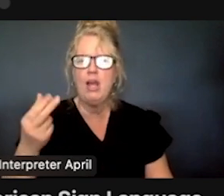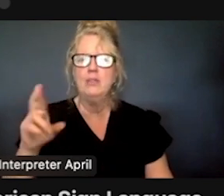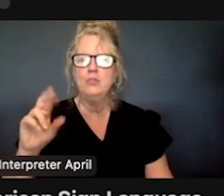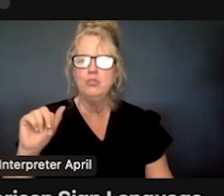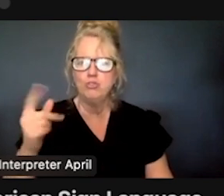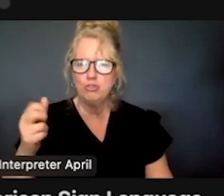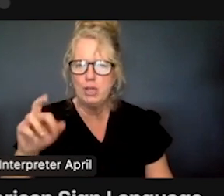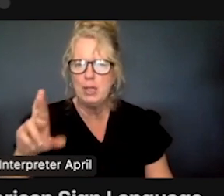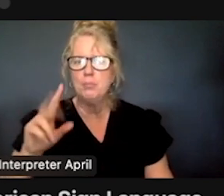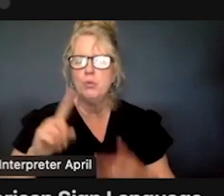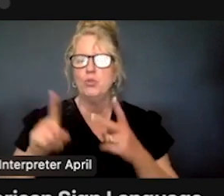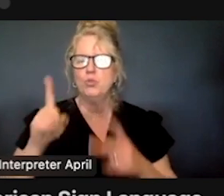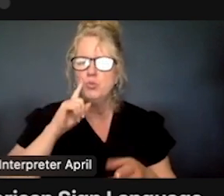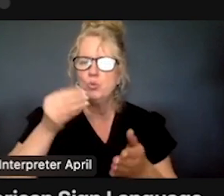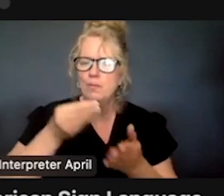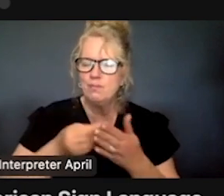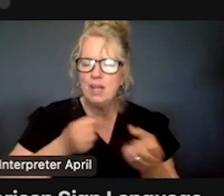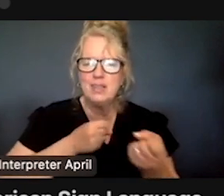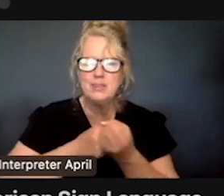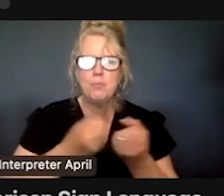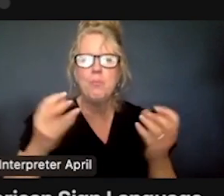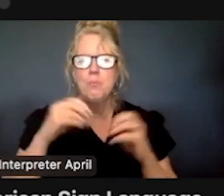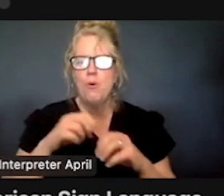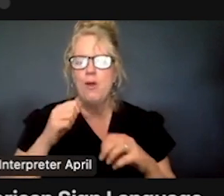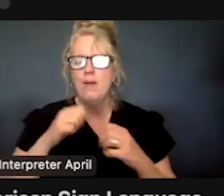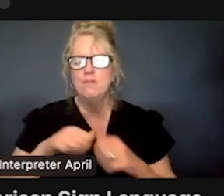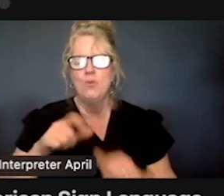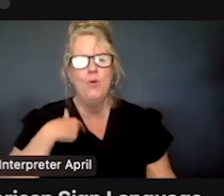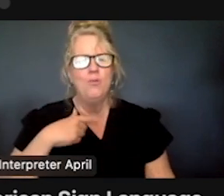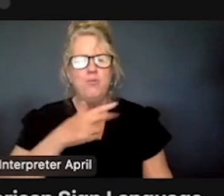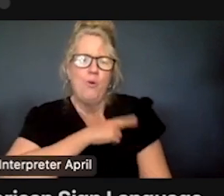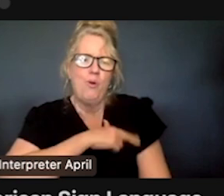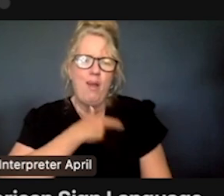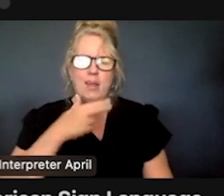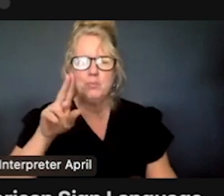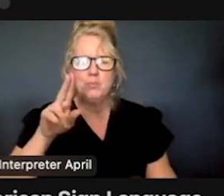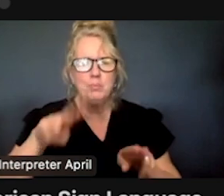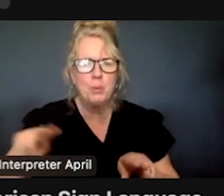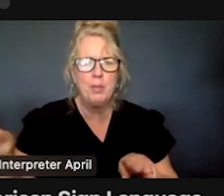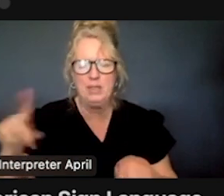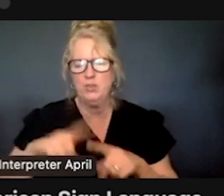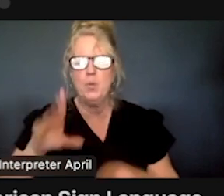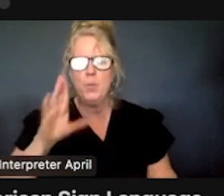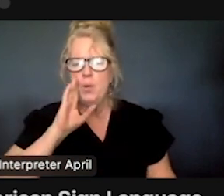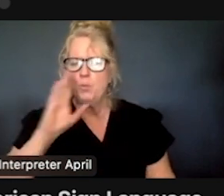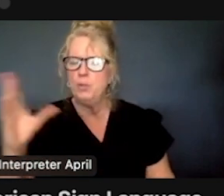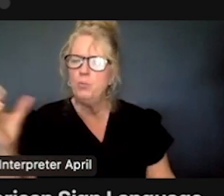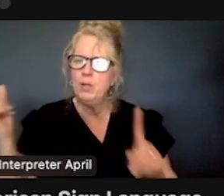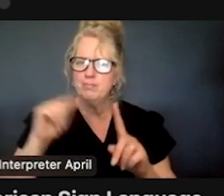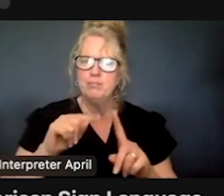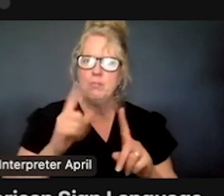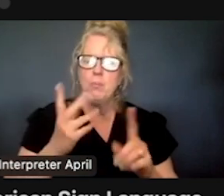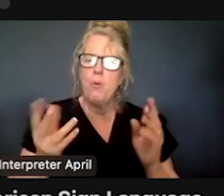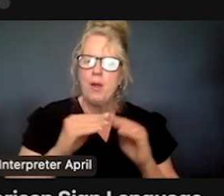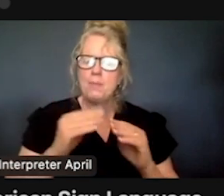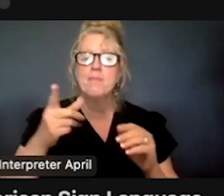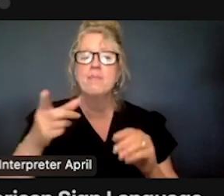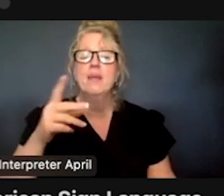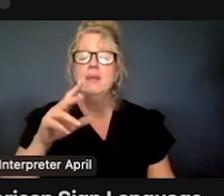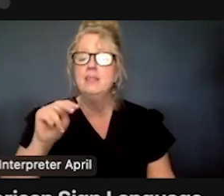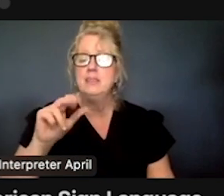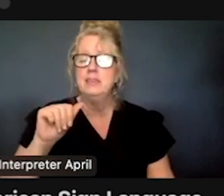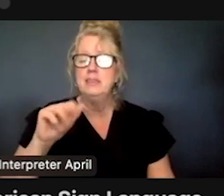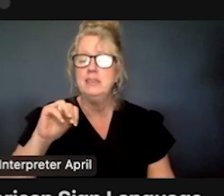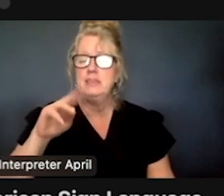to fund more state hospital beds. There's a lot of good stuff in here that we'll come back to. But NASMHPD